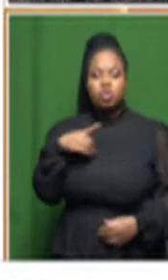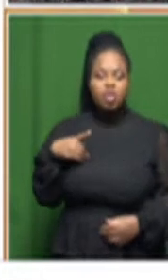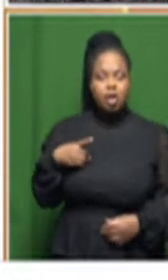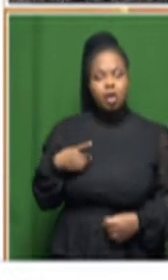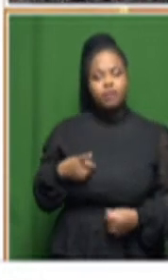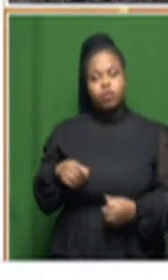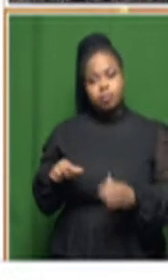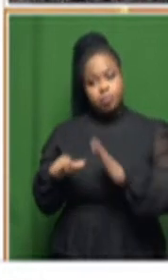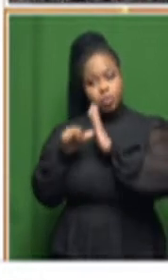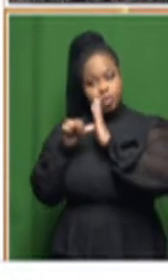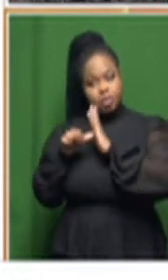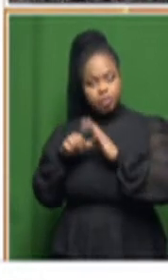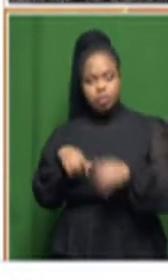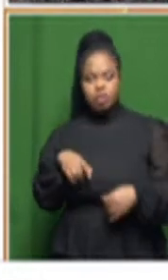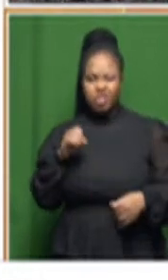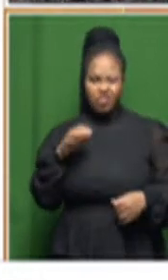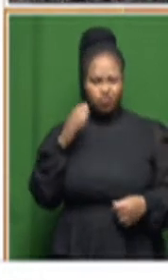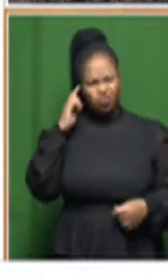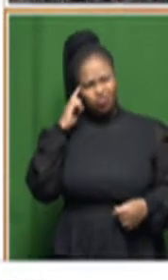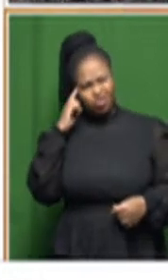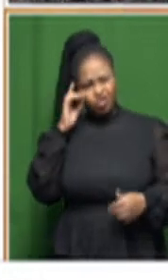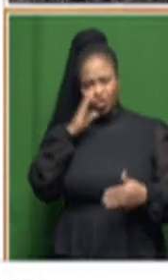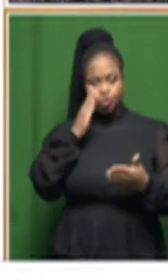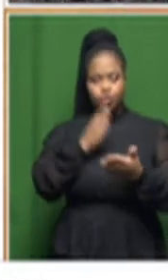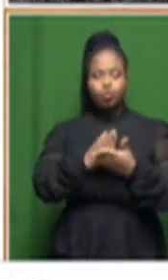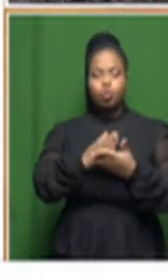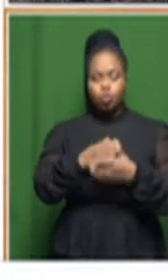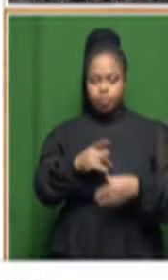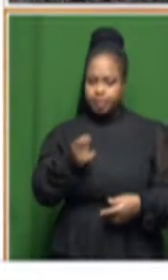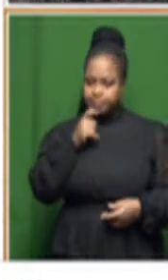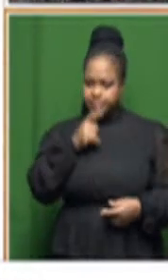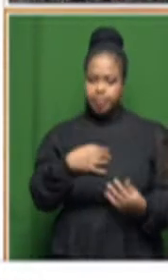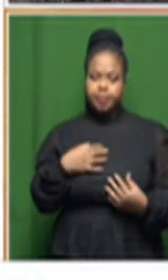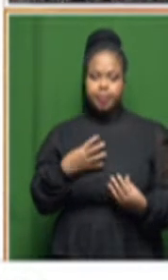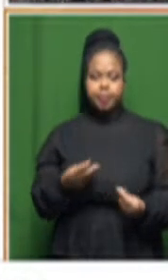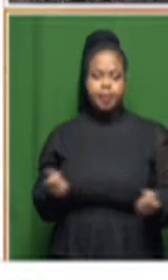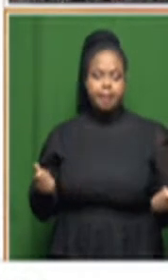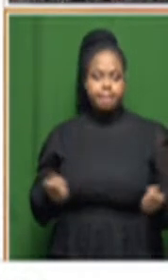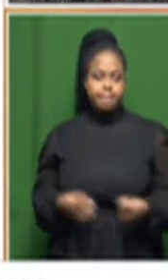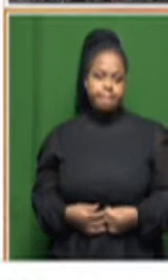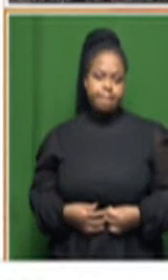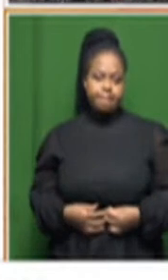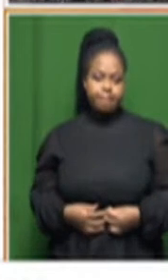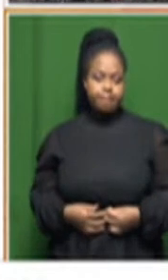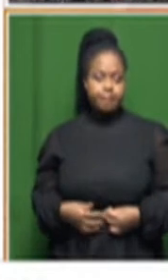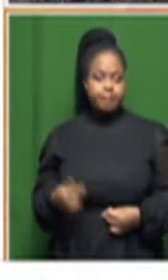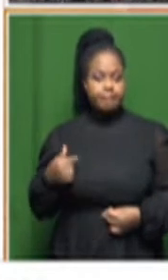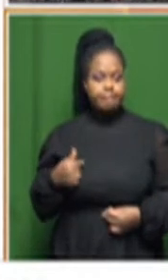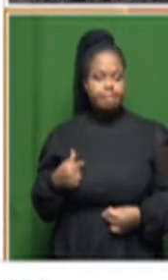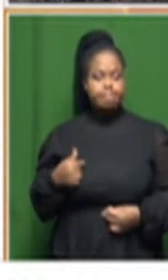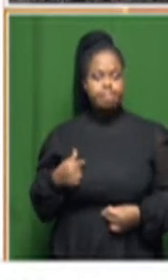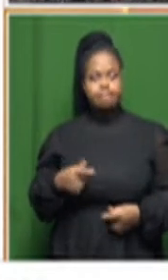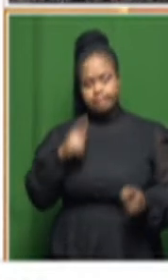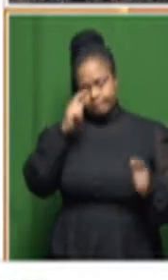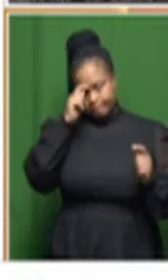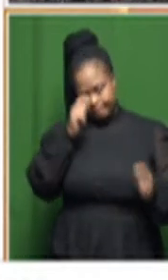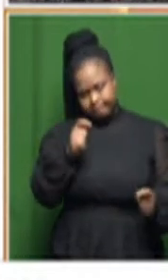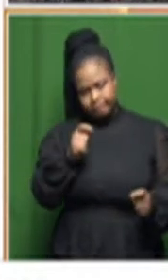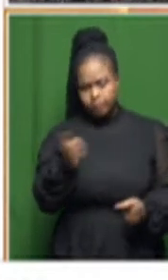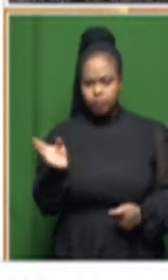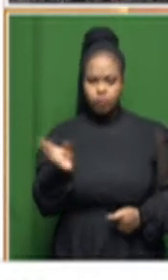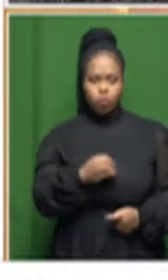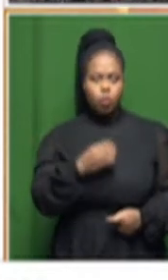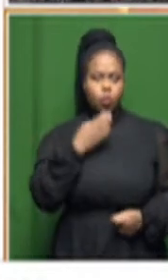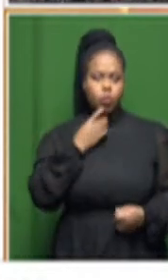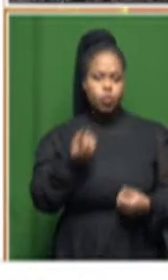necessary, or if you have any doubts, make sure that you seek treatment. I would like to just acknowledge everybody who's been